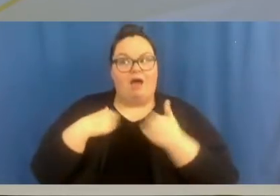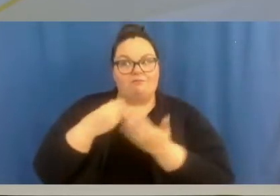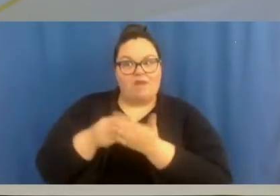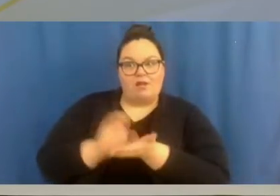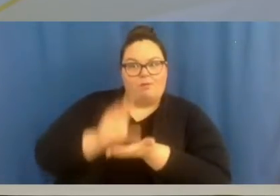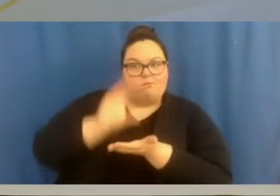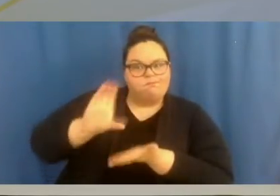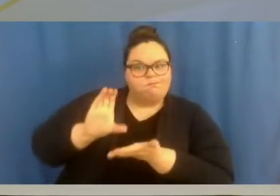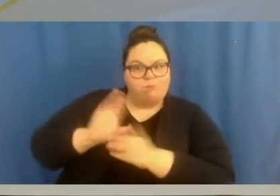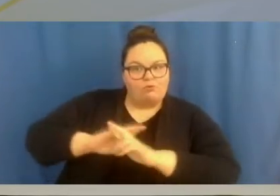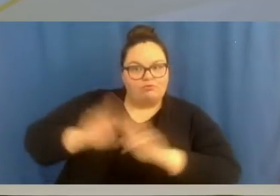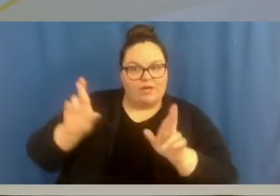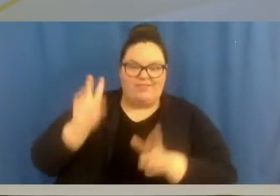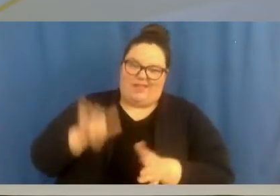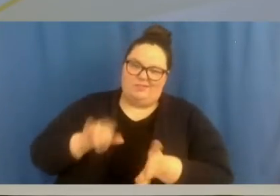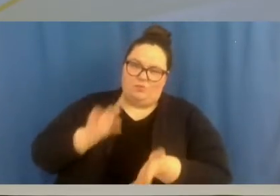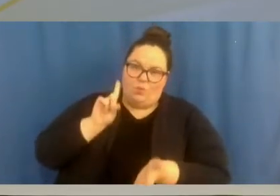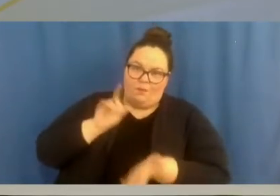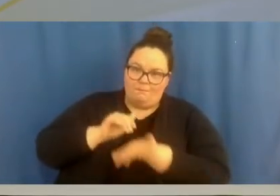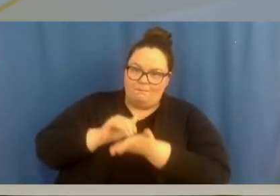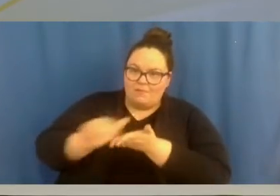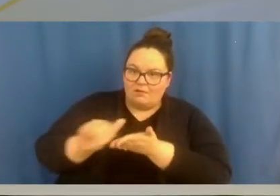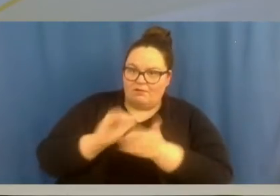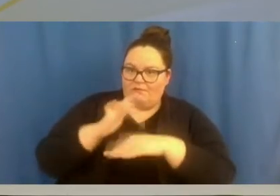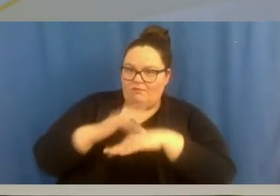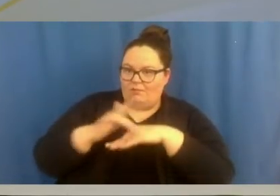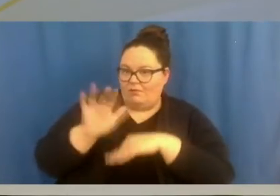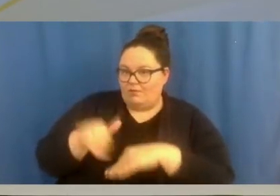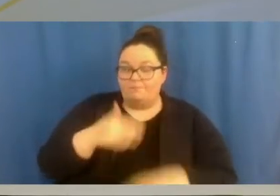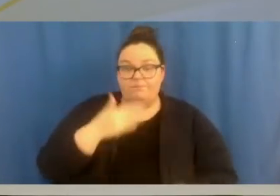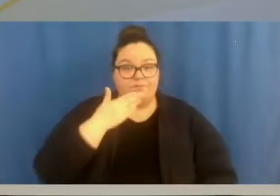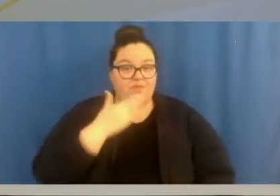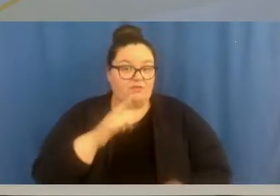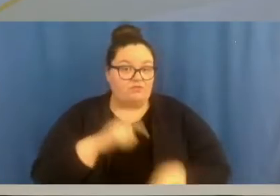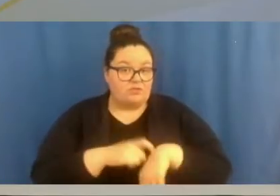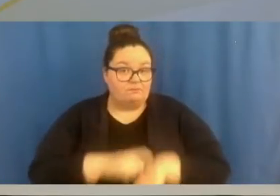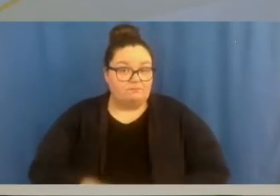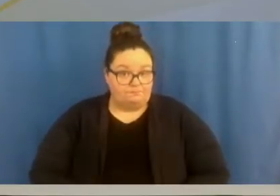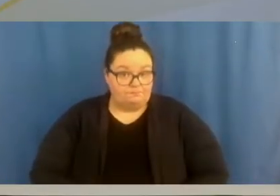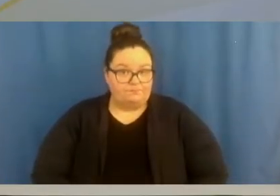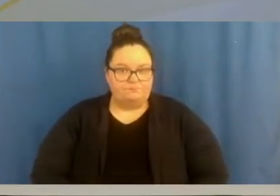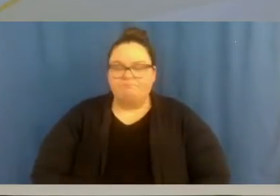going to go towards. Thank you very much for your time. Thanks, Wayne.